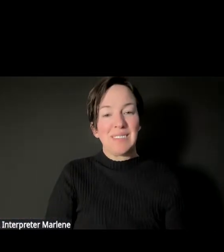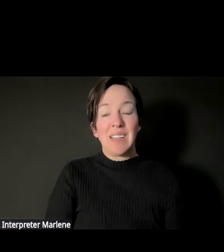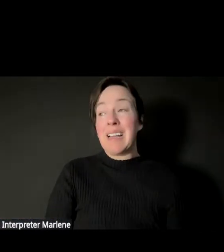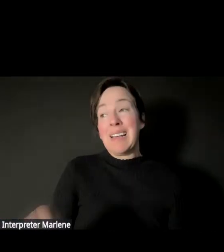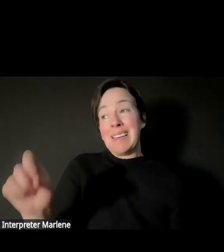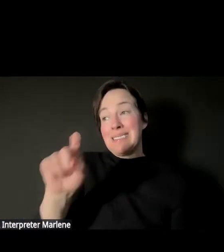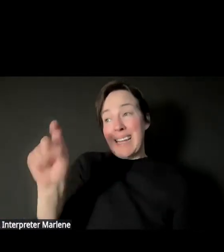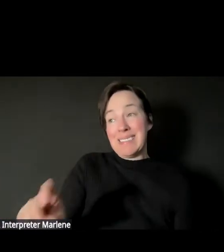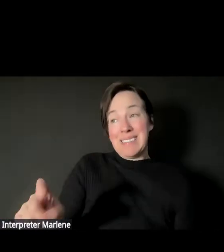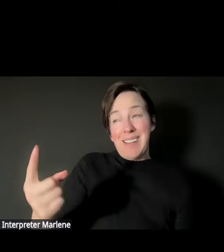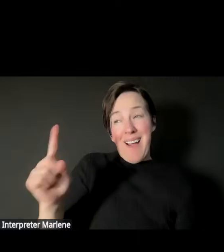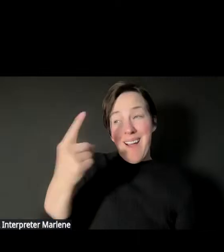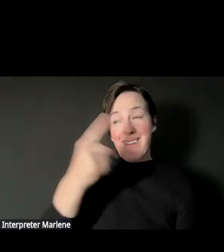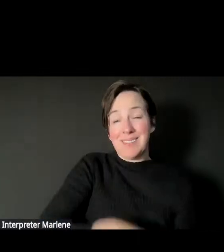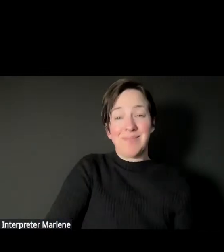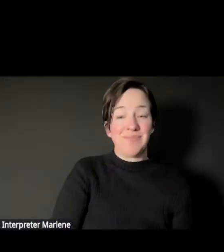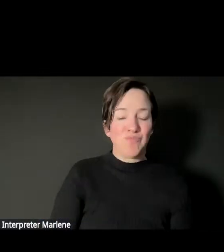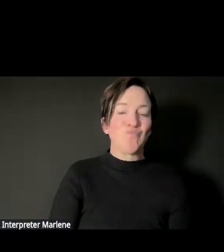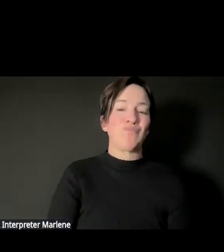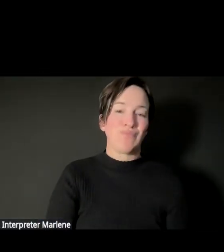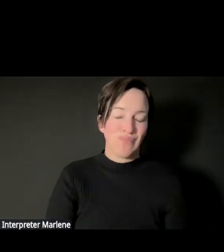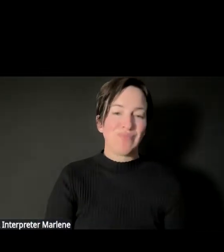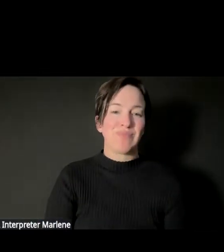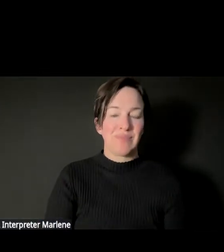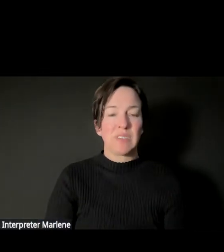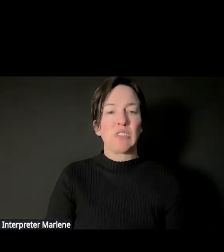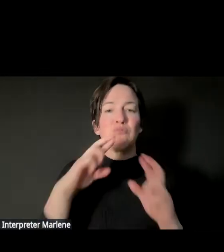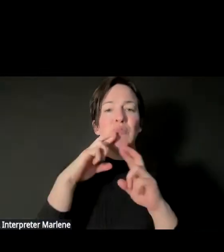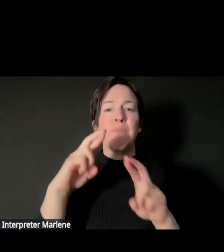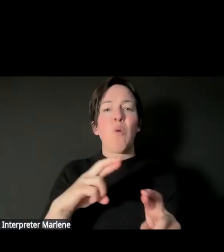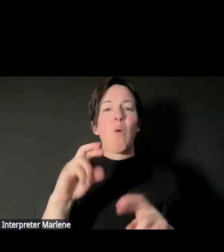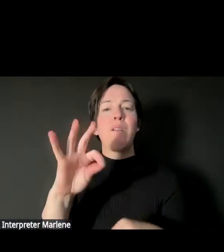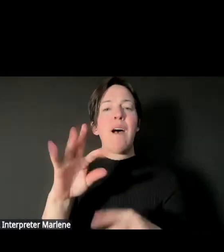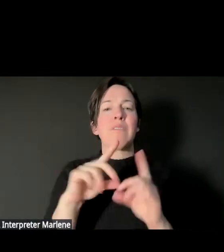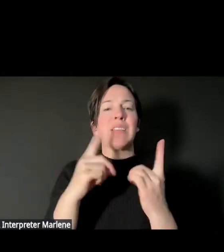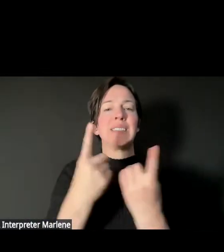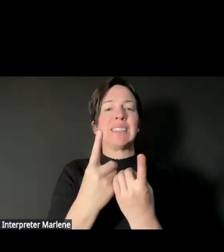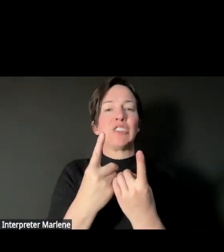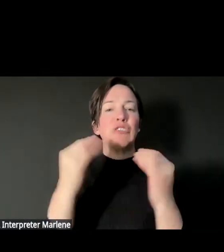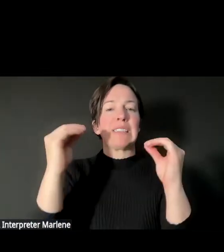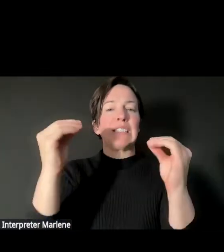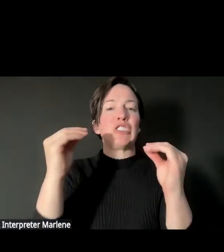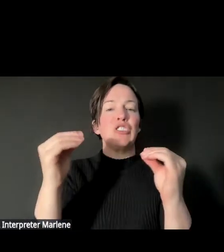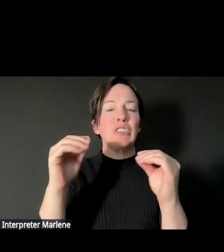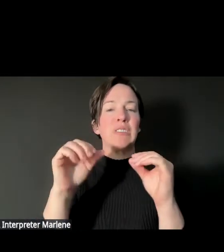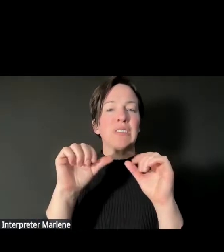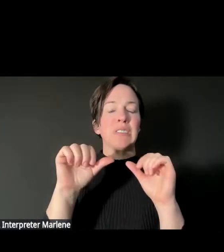Texas. Okay, report of the District Teachers Association representative.